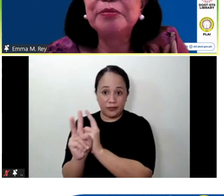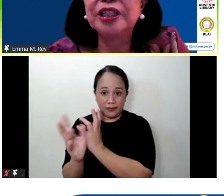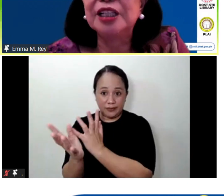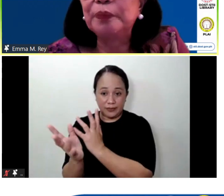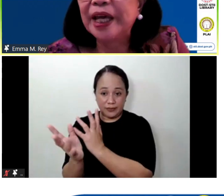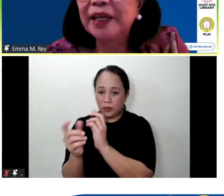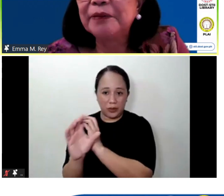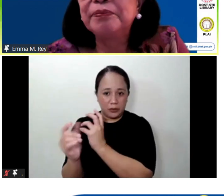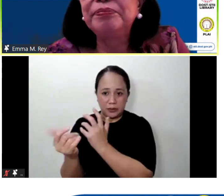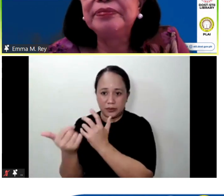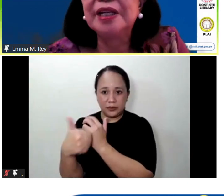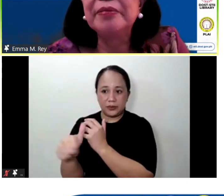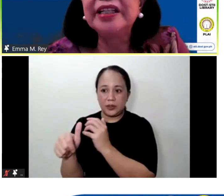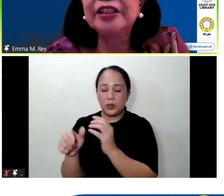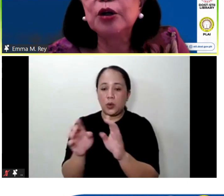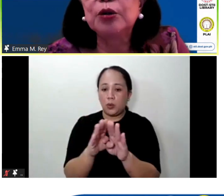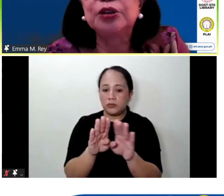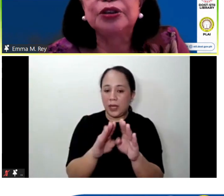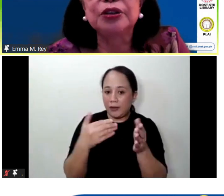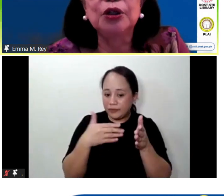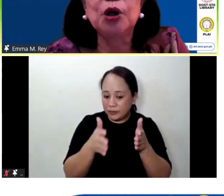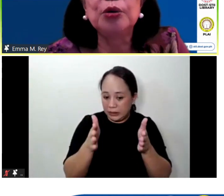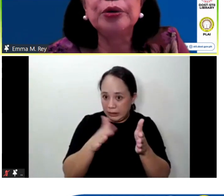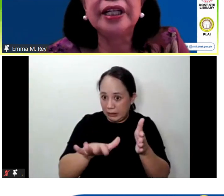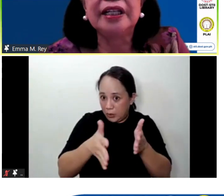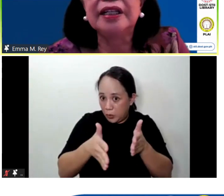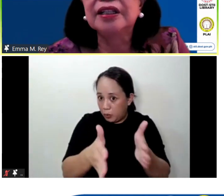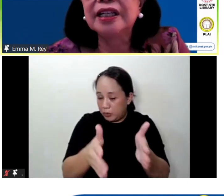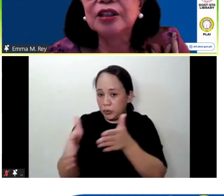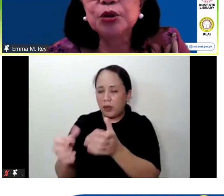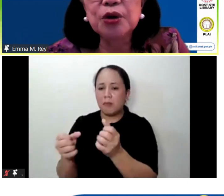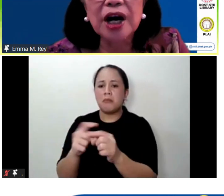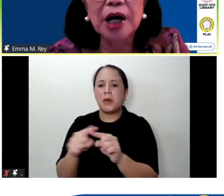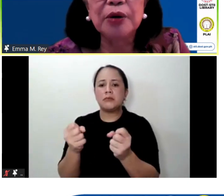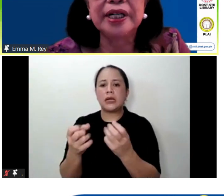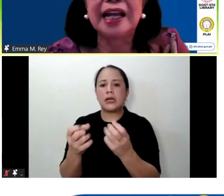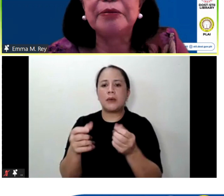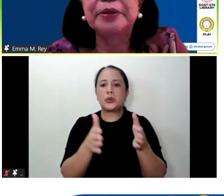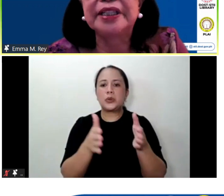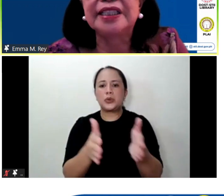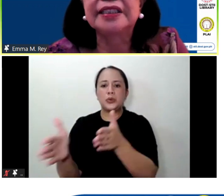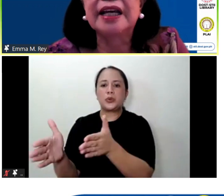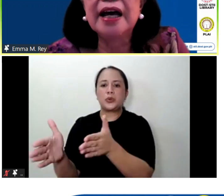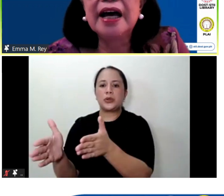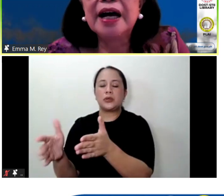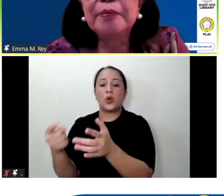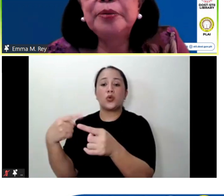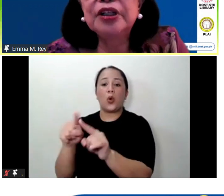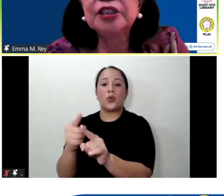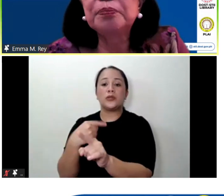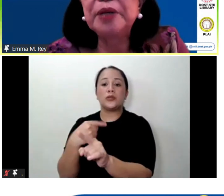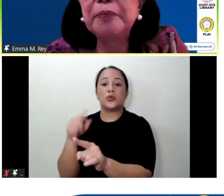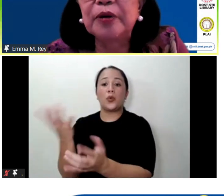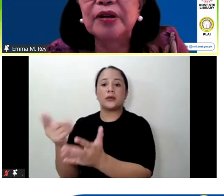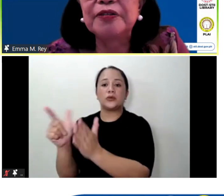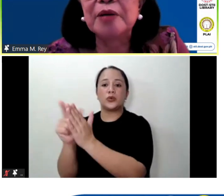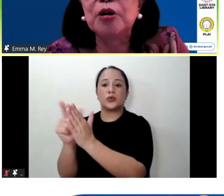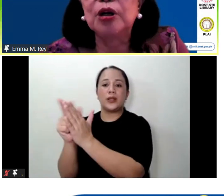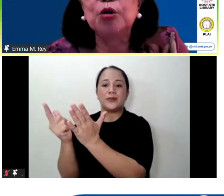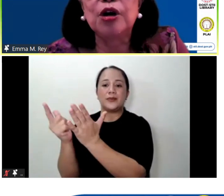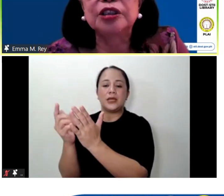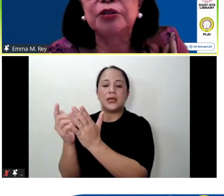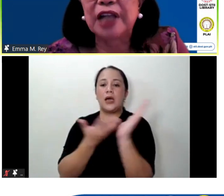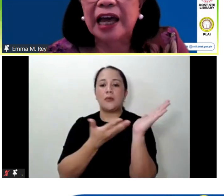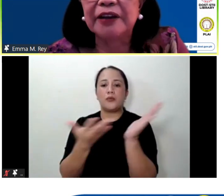paved or unpaved, the many roads going to our libraries have brought people from